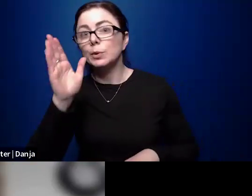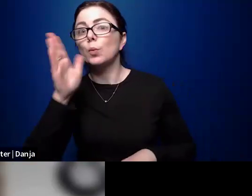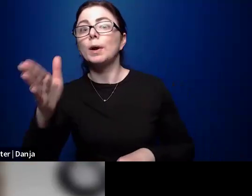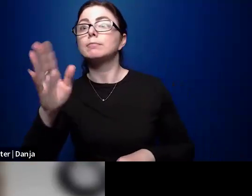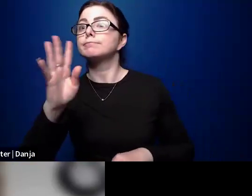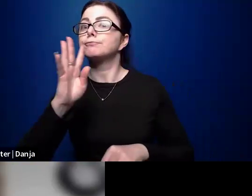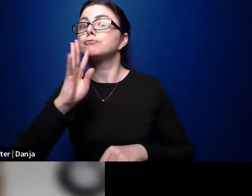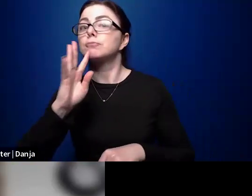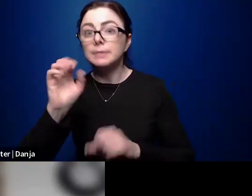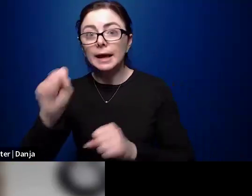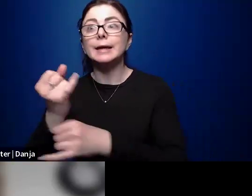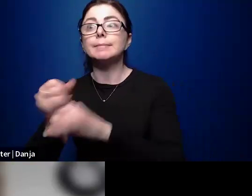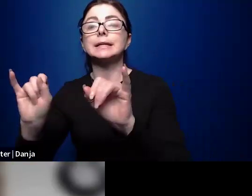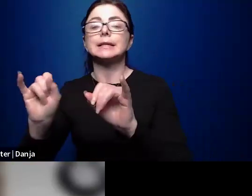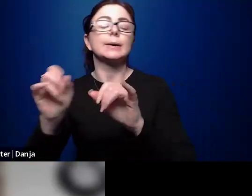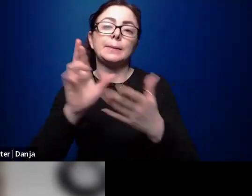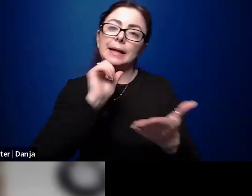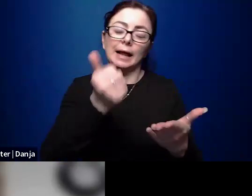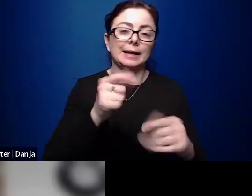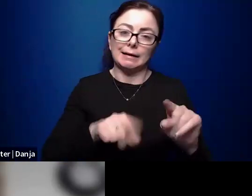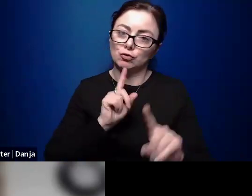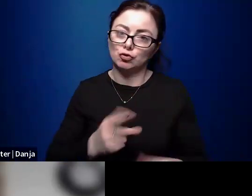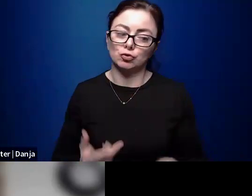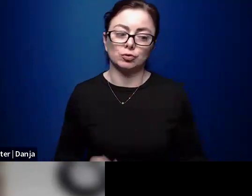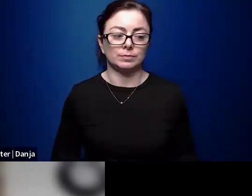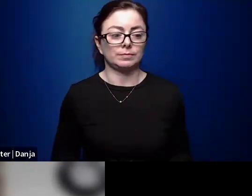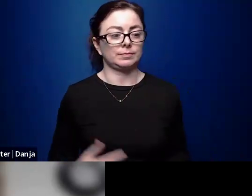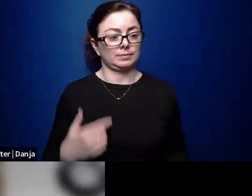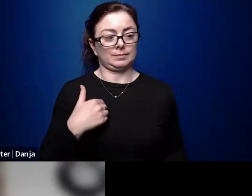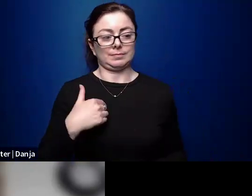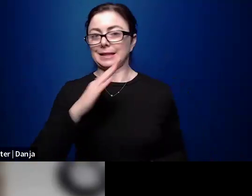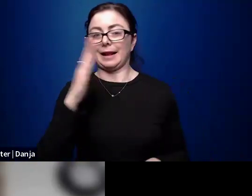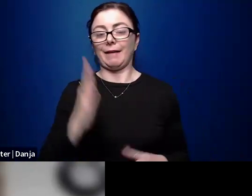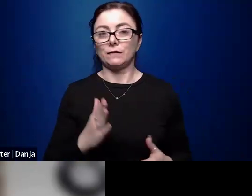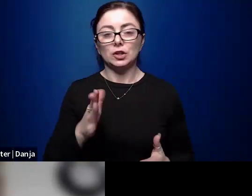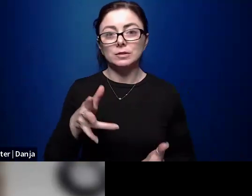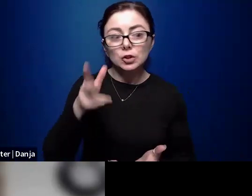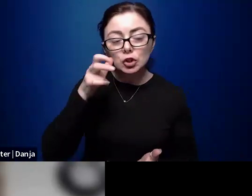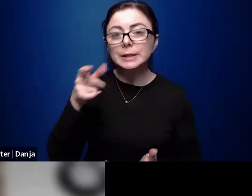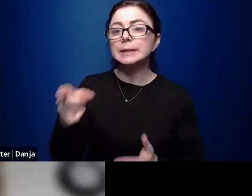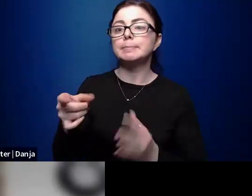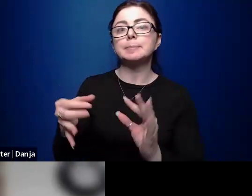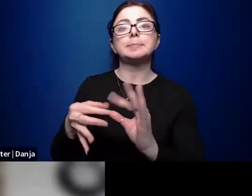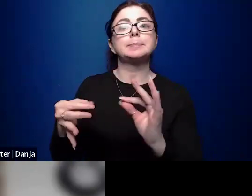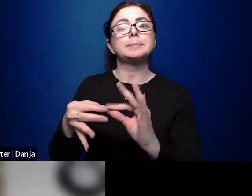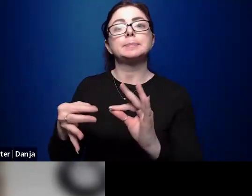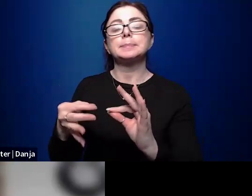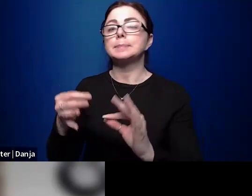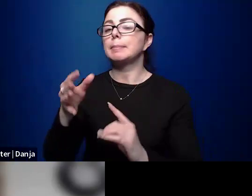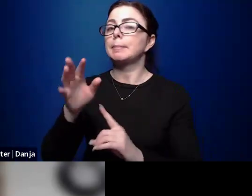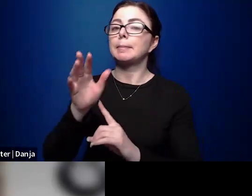I may never listen to him, to his words, to say, Mama, I love you for the first